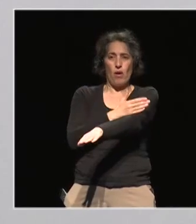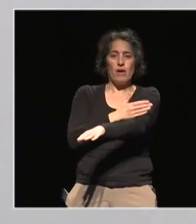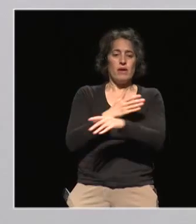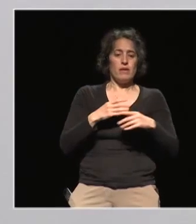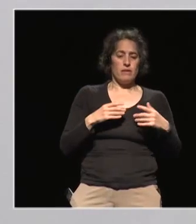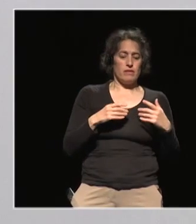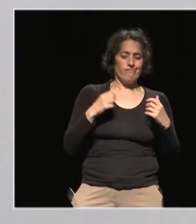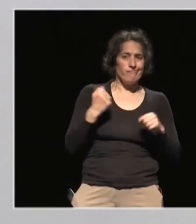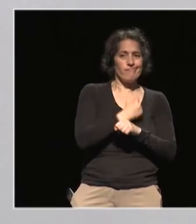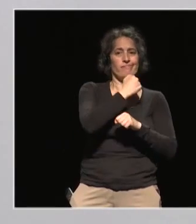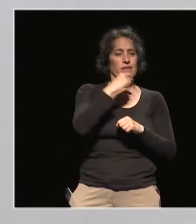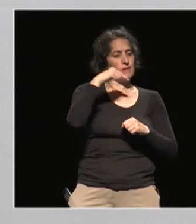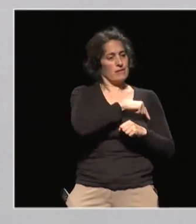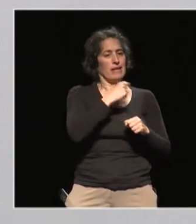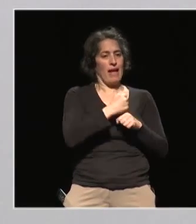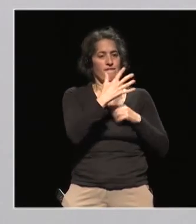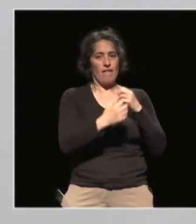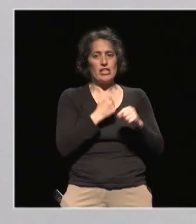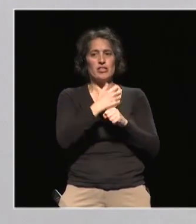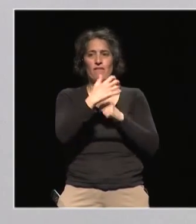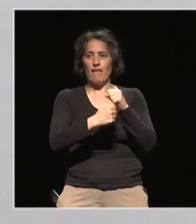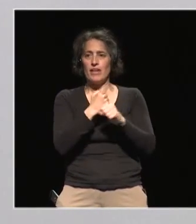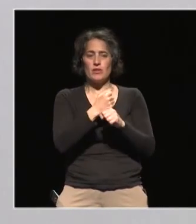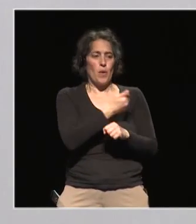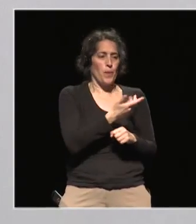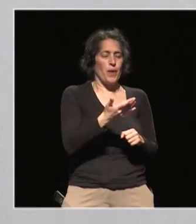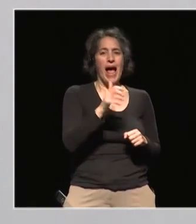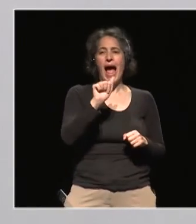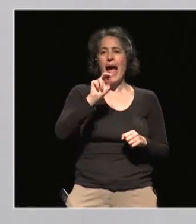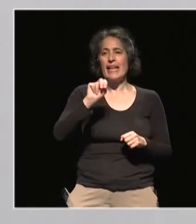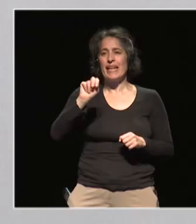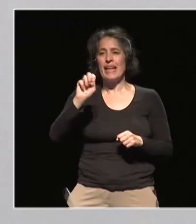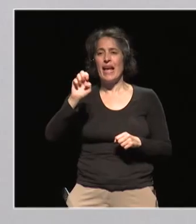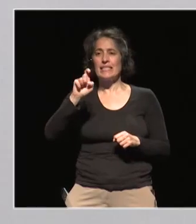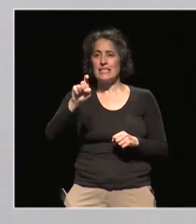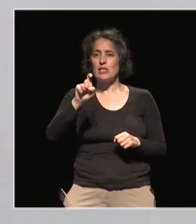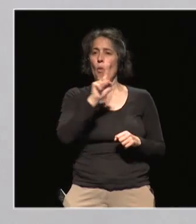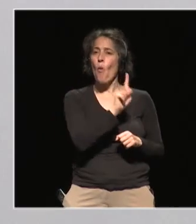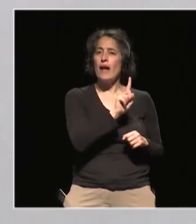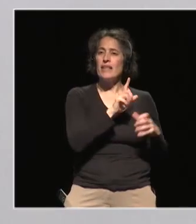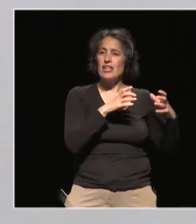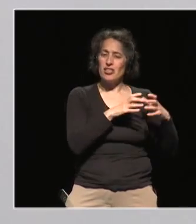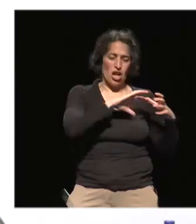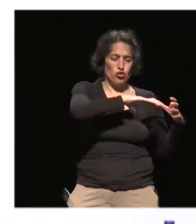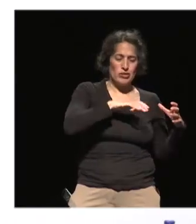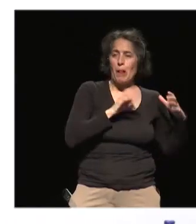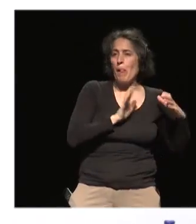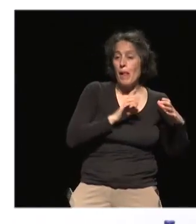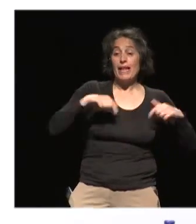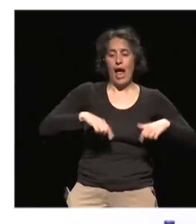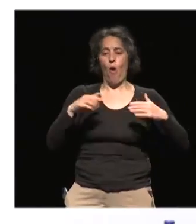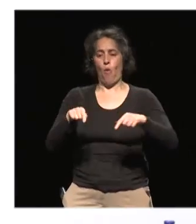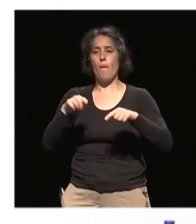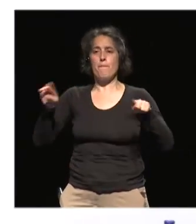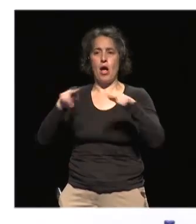left aside. Stephen, you're from a non-Annex 1 country, so you've been brought into this process. Do you think that's